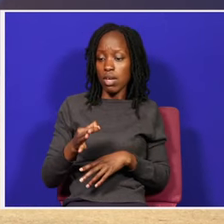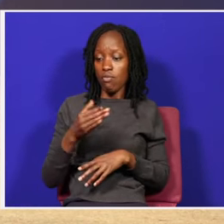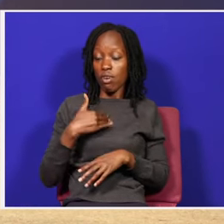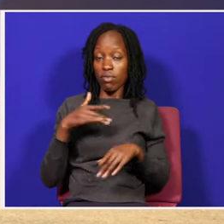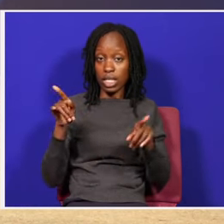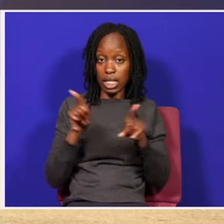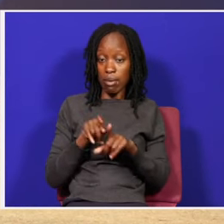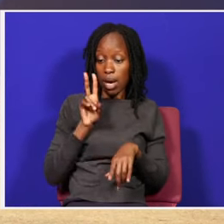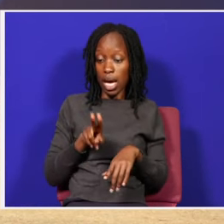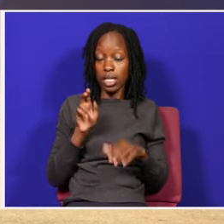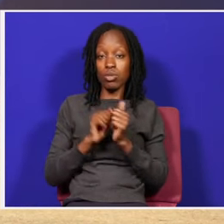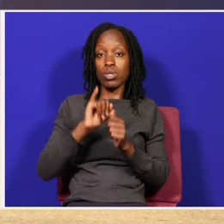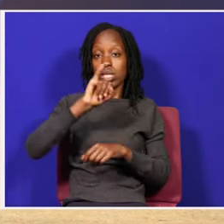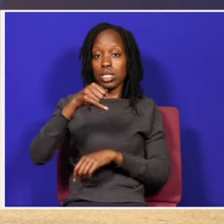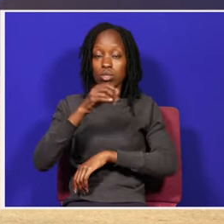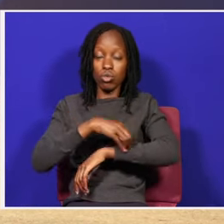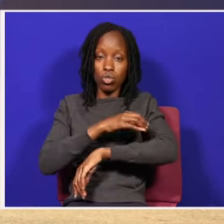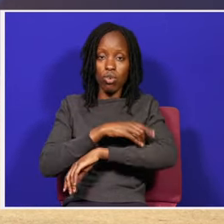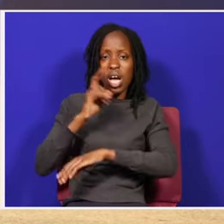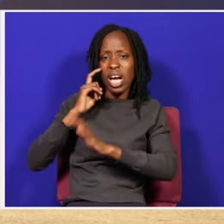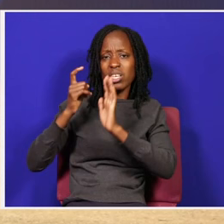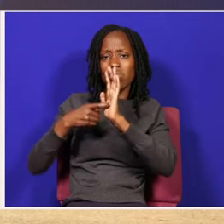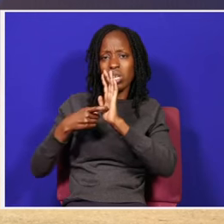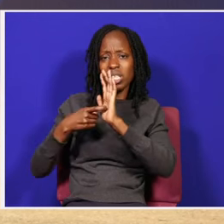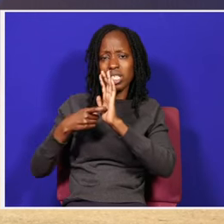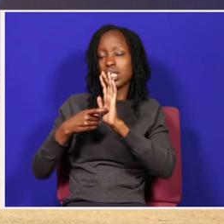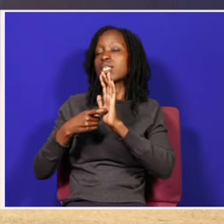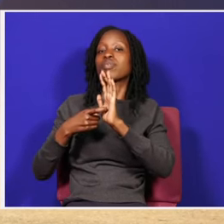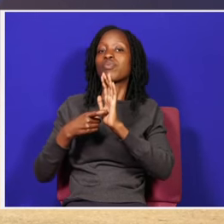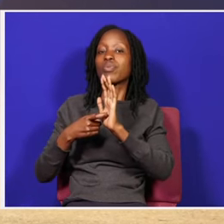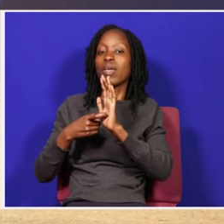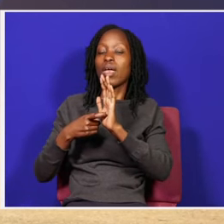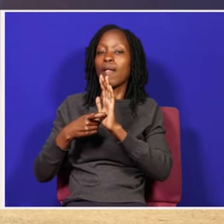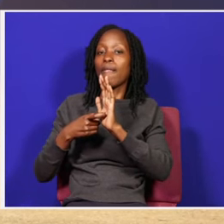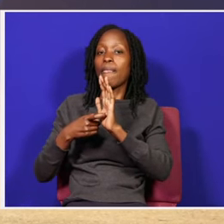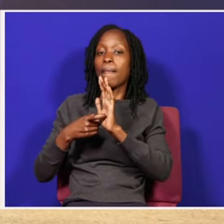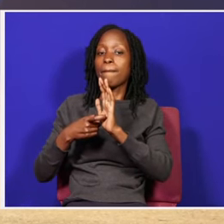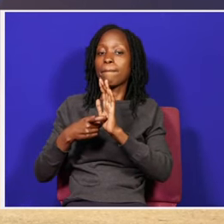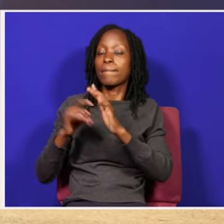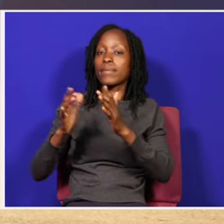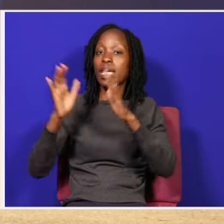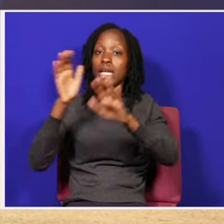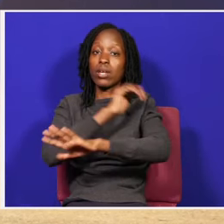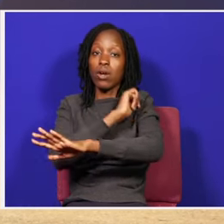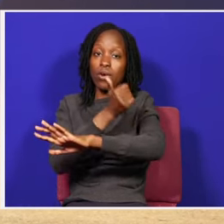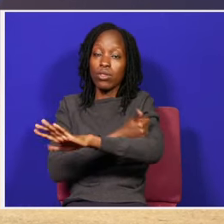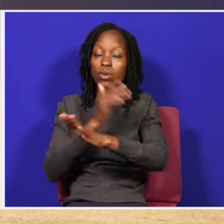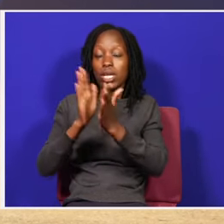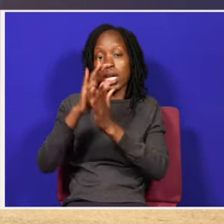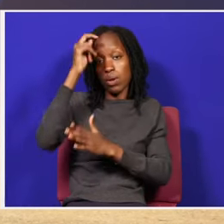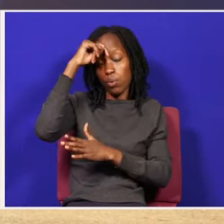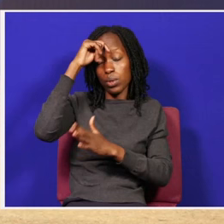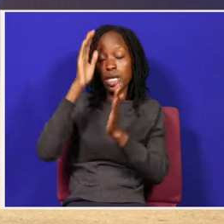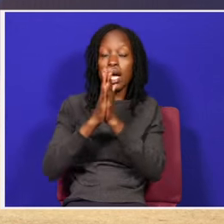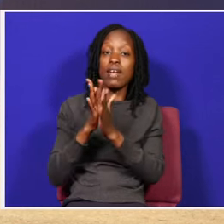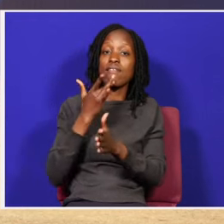attitude upon us, if we take that attitude of recognizing the great authority and wisdom and